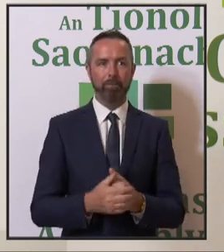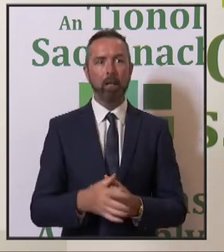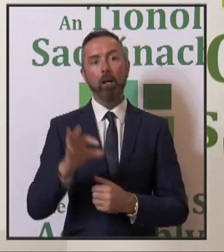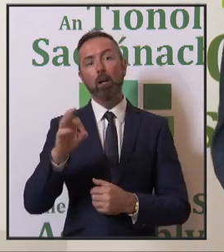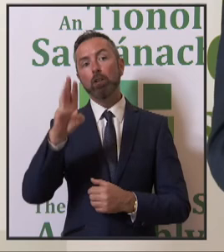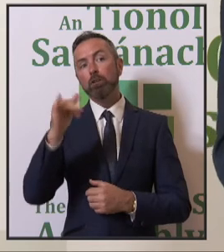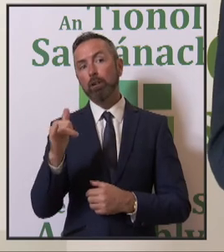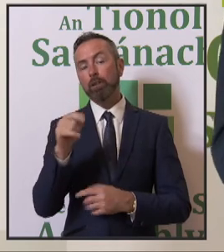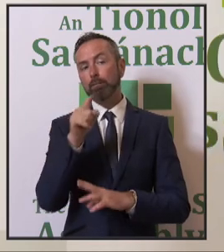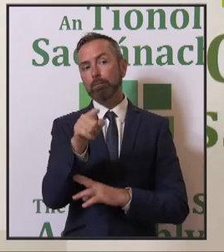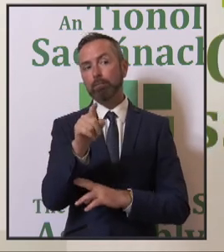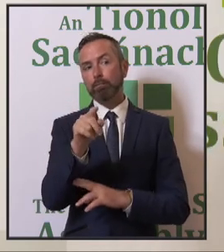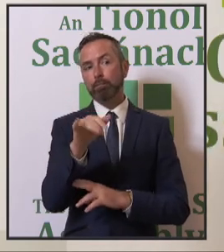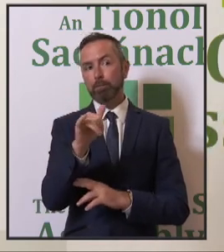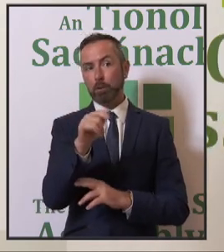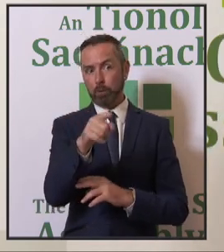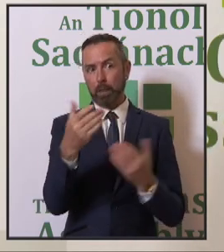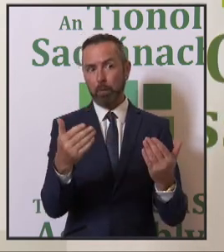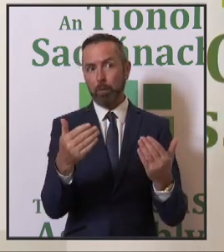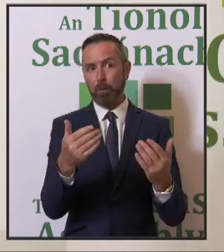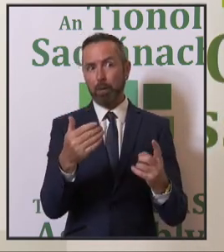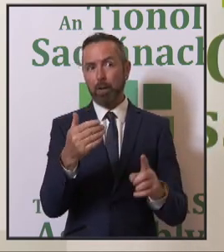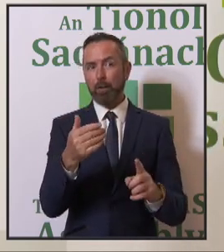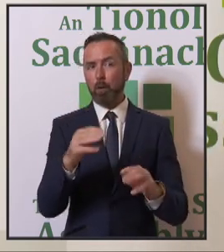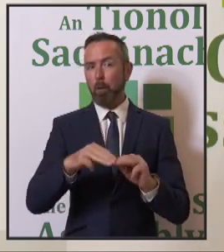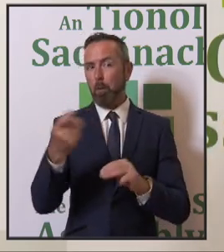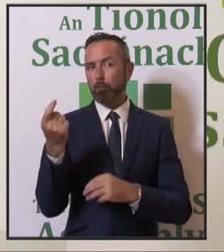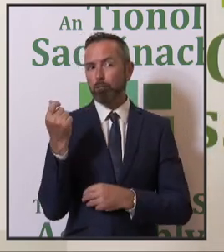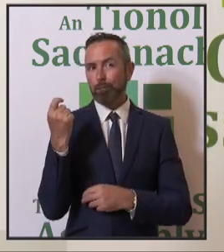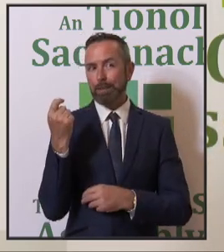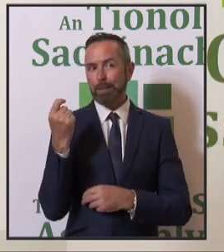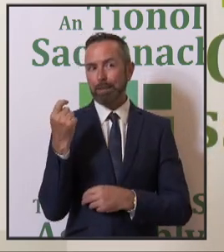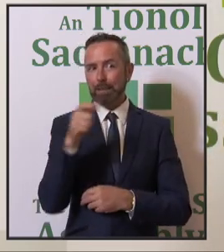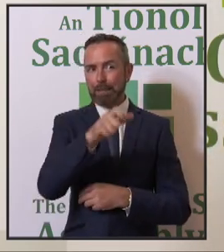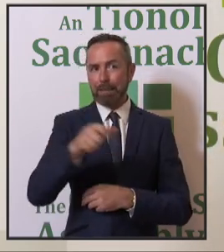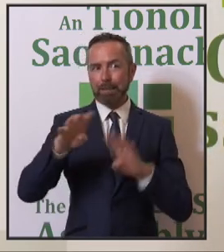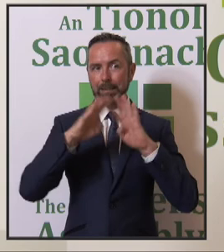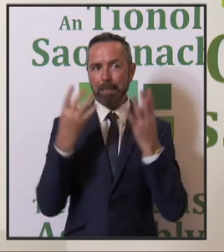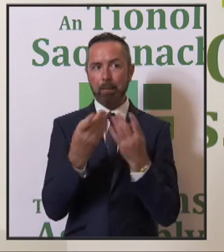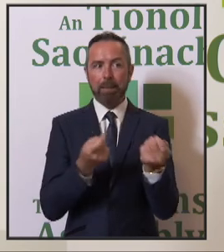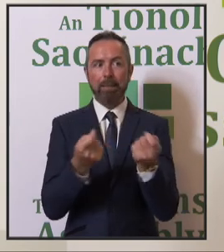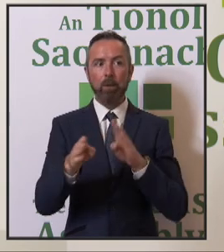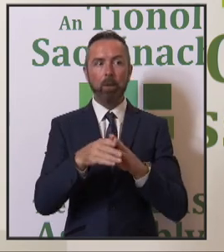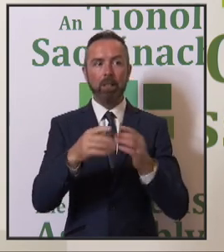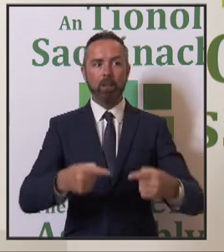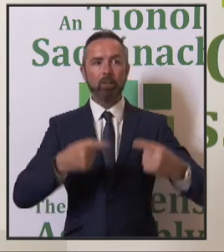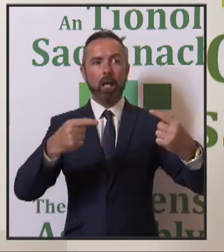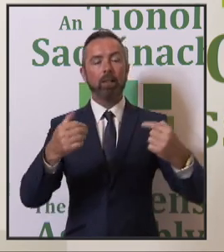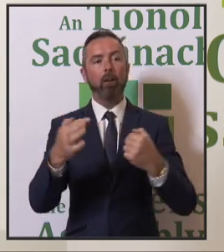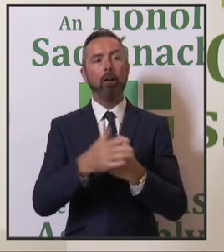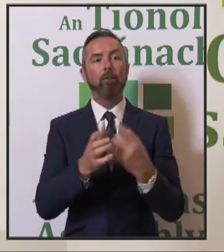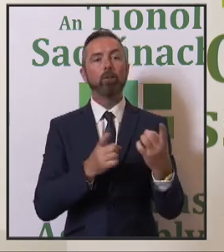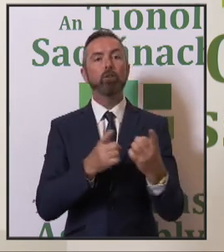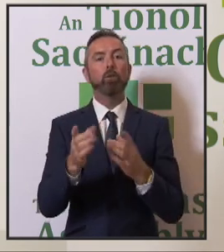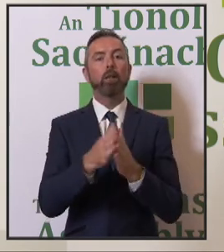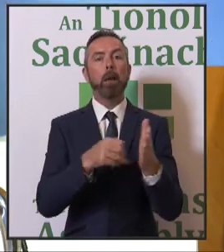you now. You had to, obviously, in the most recent Citizens' Assembly, you had to deal with the challenge of doing